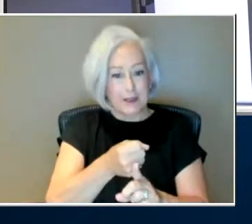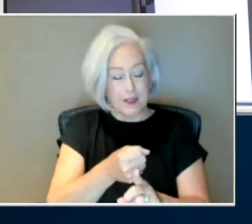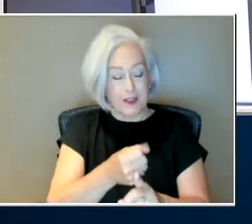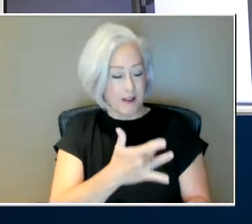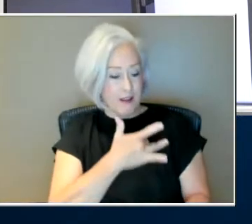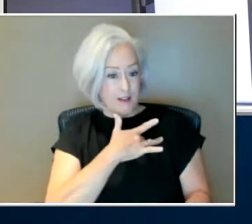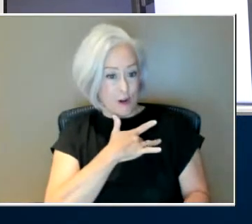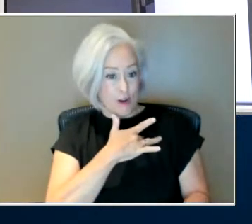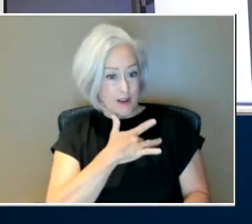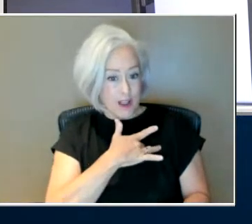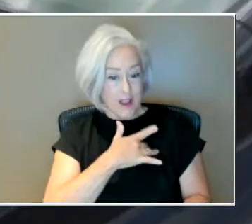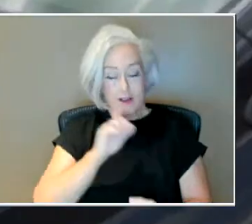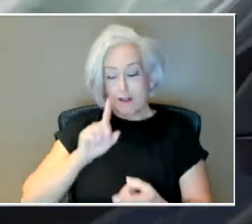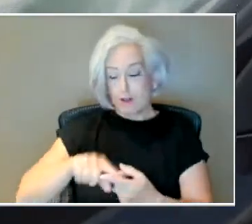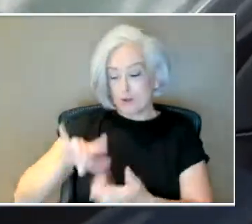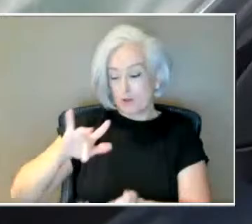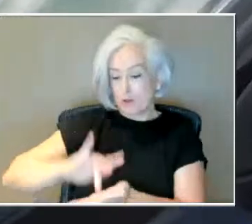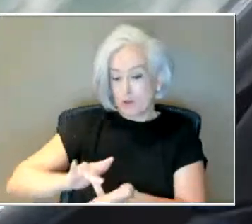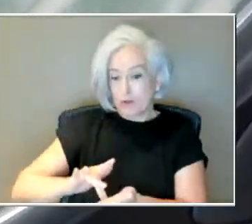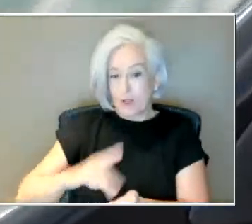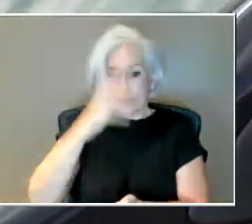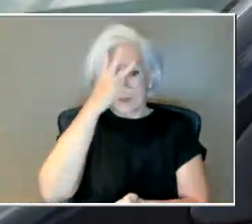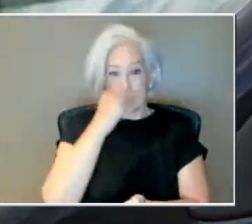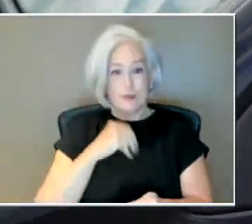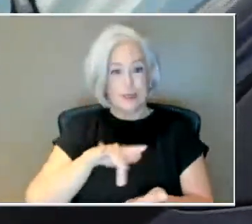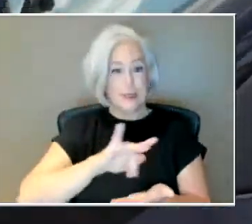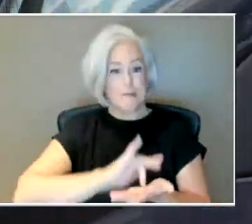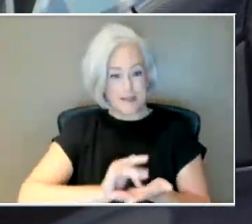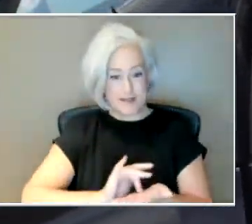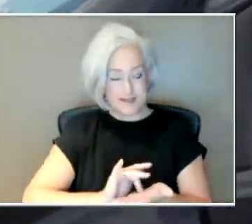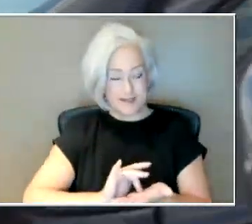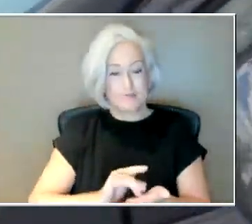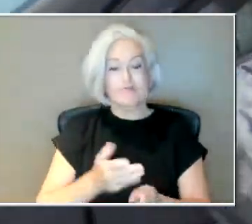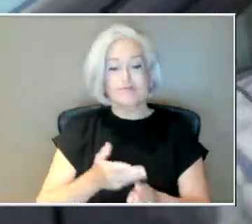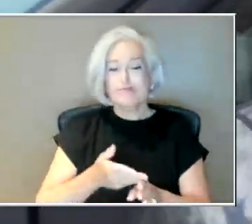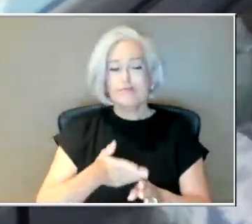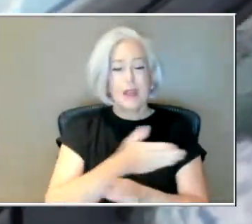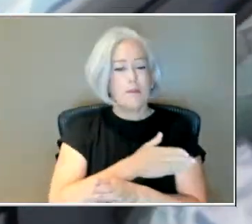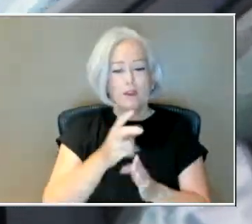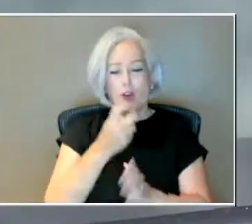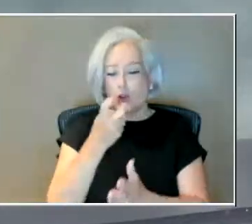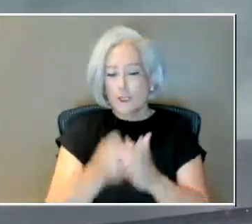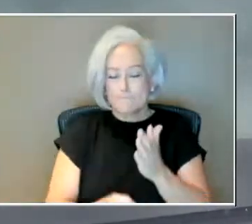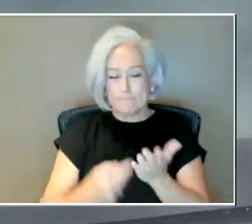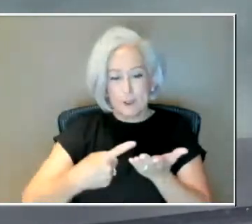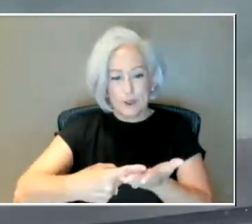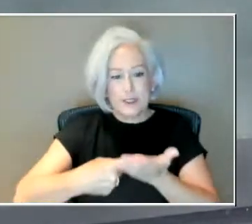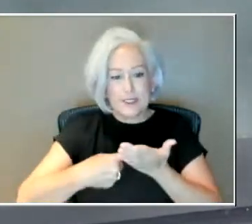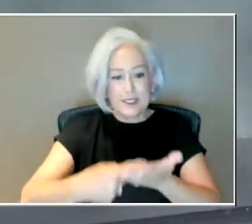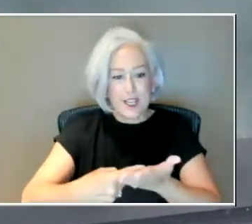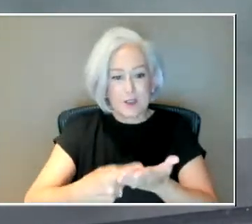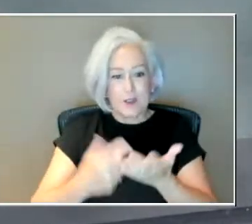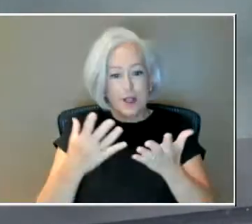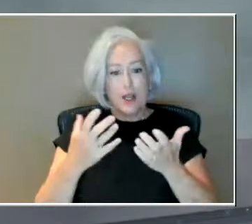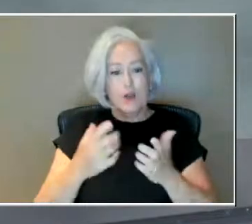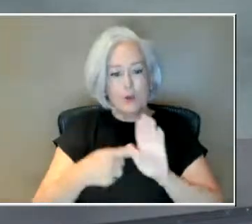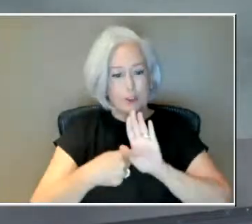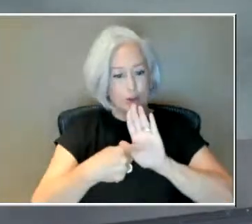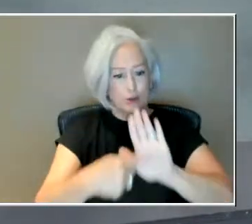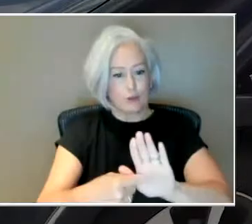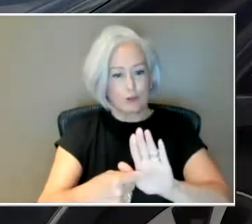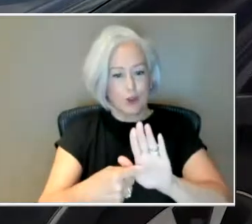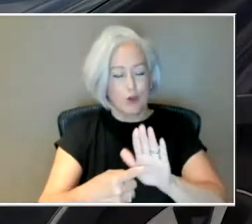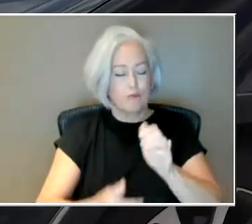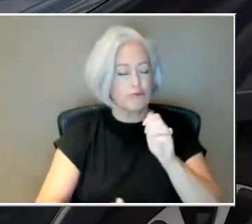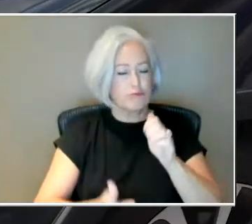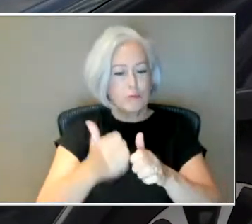to sleep medicine. But before we dive into our discussion, we want to highlight one of the biggest dangers, and that is hot cars, which can act